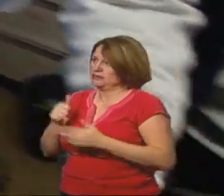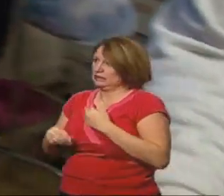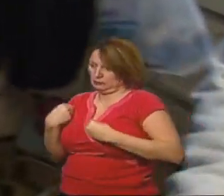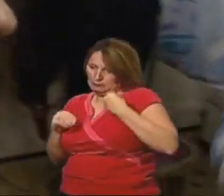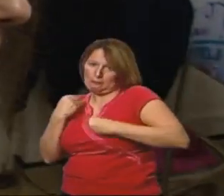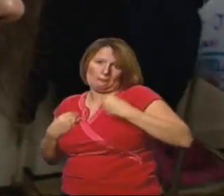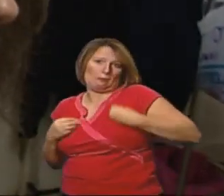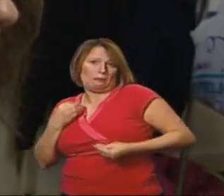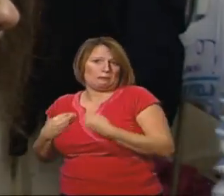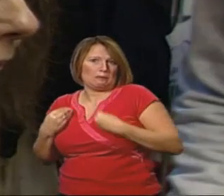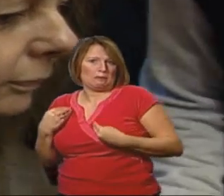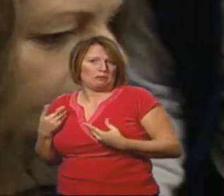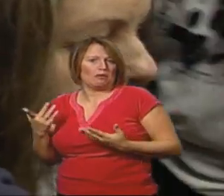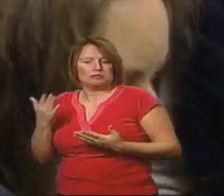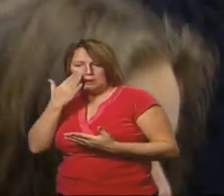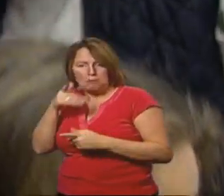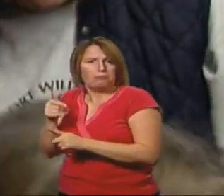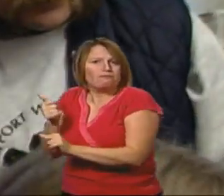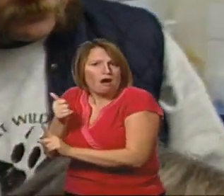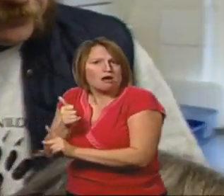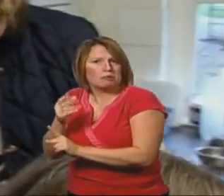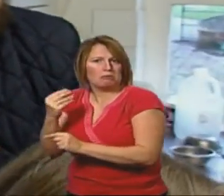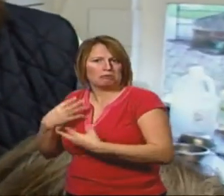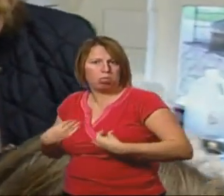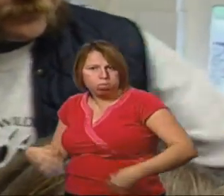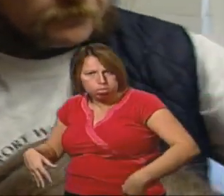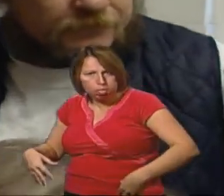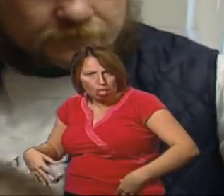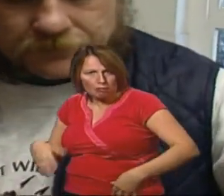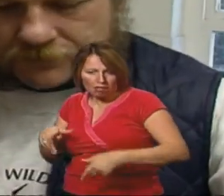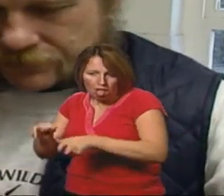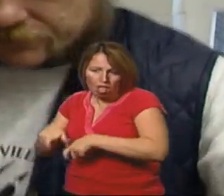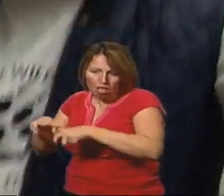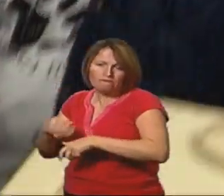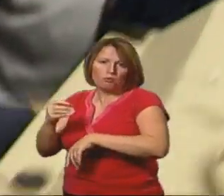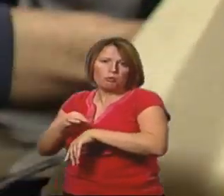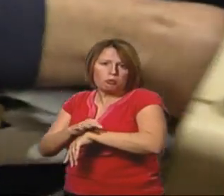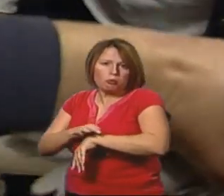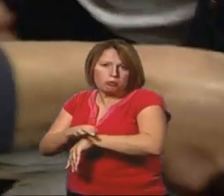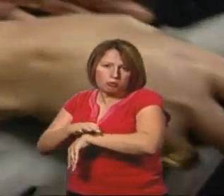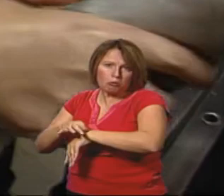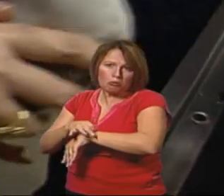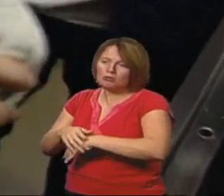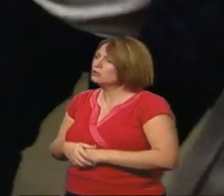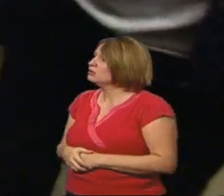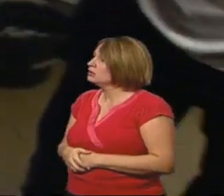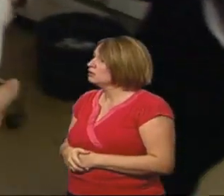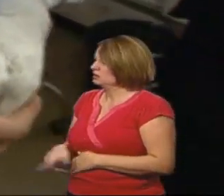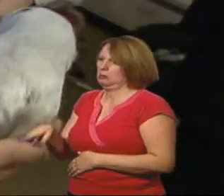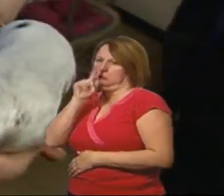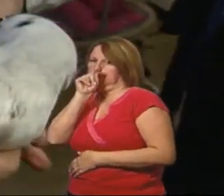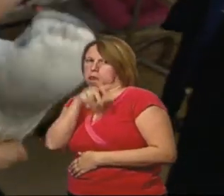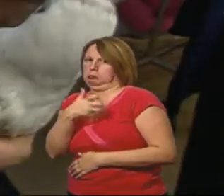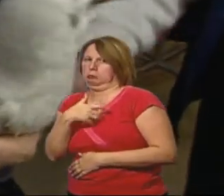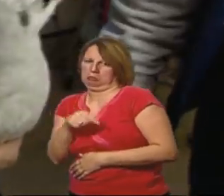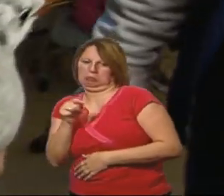yeah. It was just He's all matted with fine, that. but he was just a bit soggy. He'd been in there for several hours, so this man said. Oh, nice and big. And his